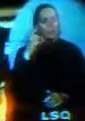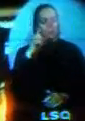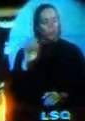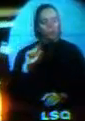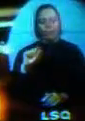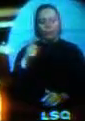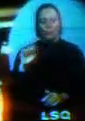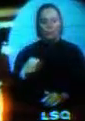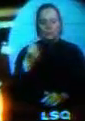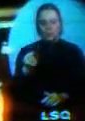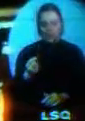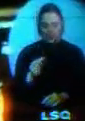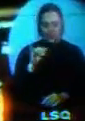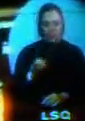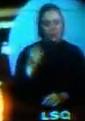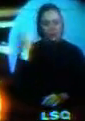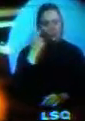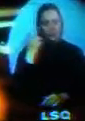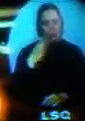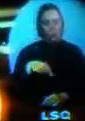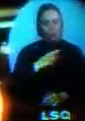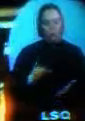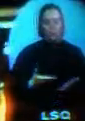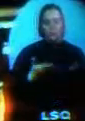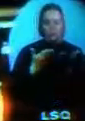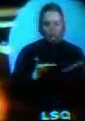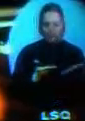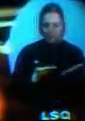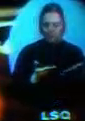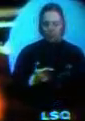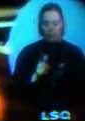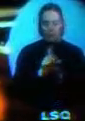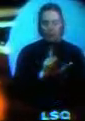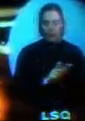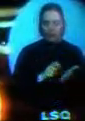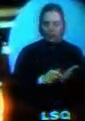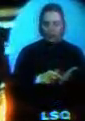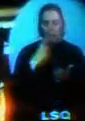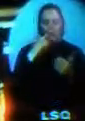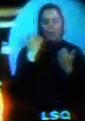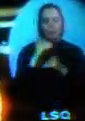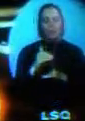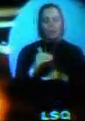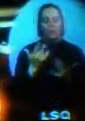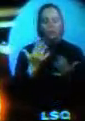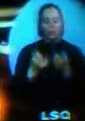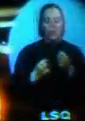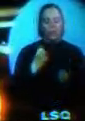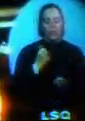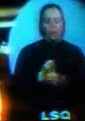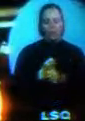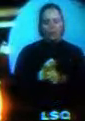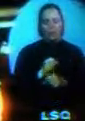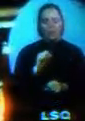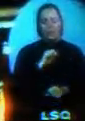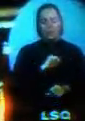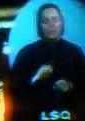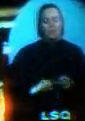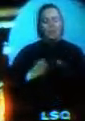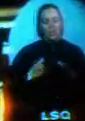why this government has introduced legislation that would limit Senate terms from up to 45 years